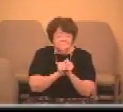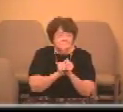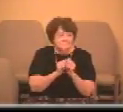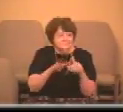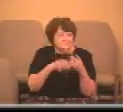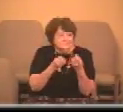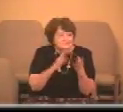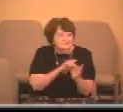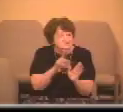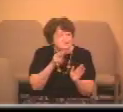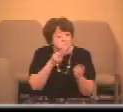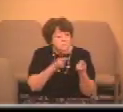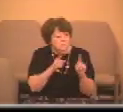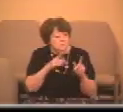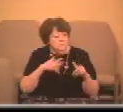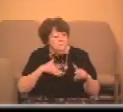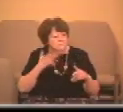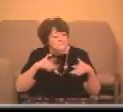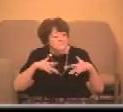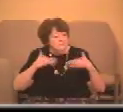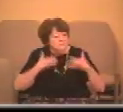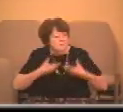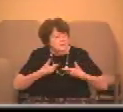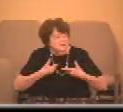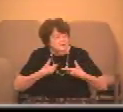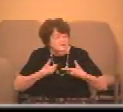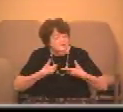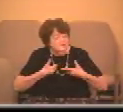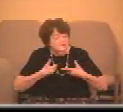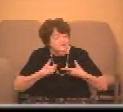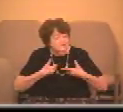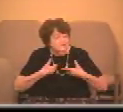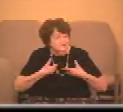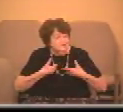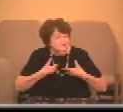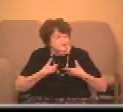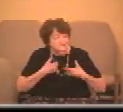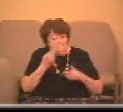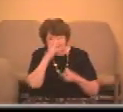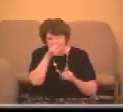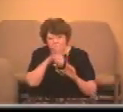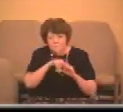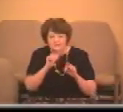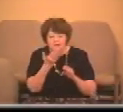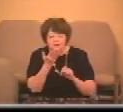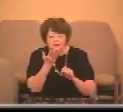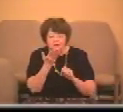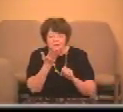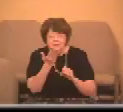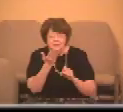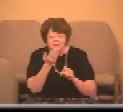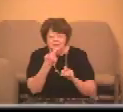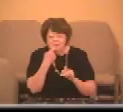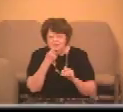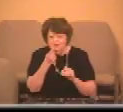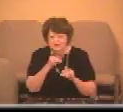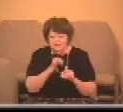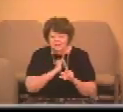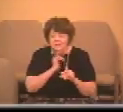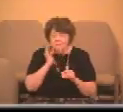How many of you, when you're weary and tired and beaten up and battered, can look yourself in the mirror and say, I will be persevering today?